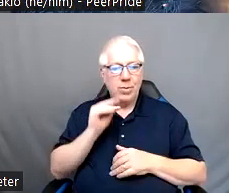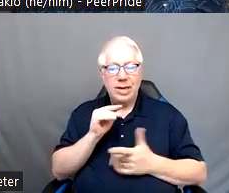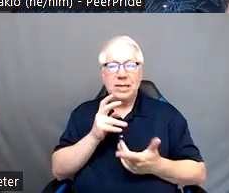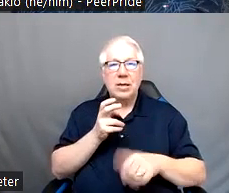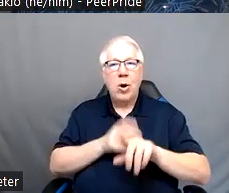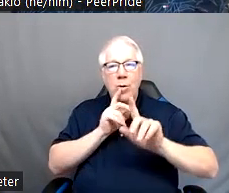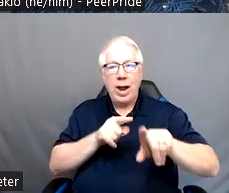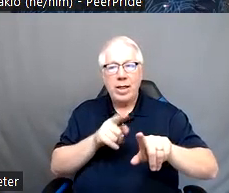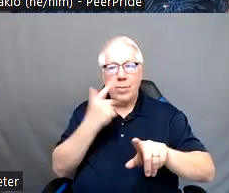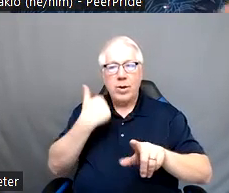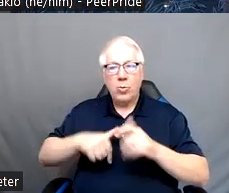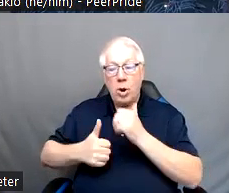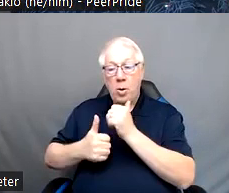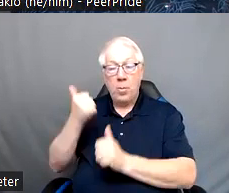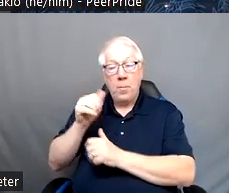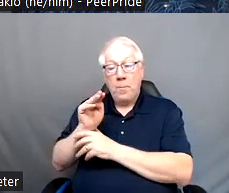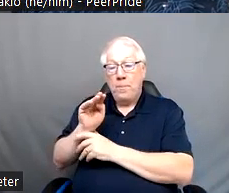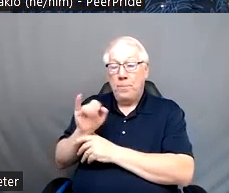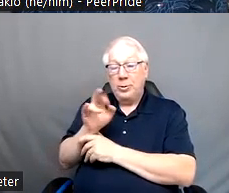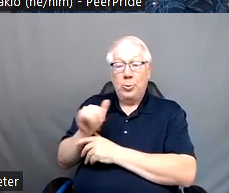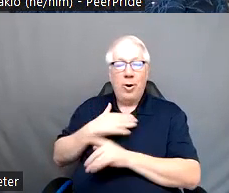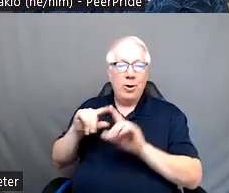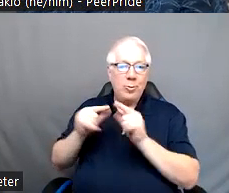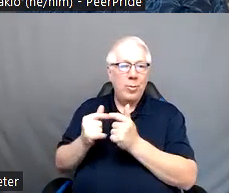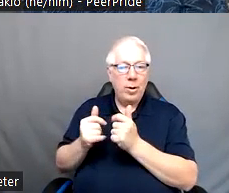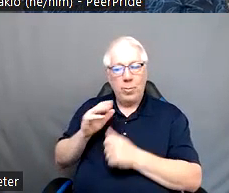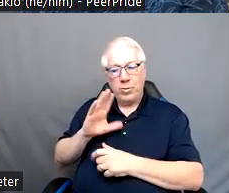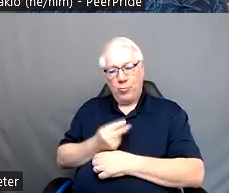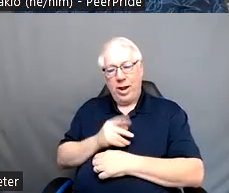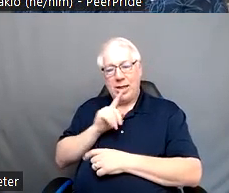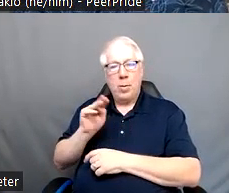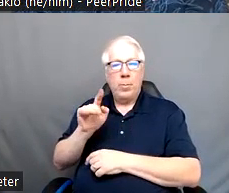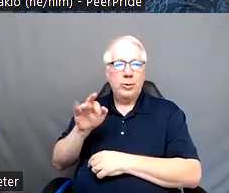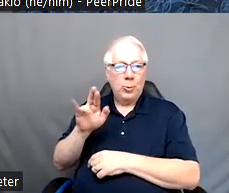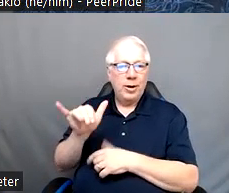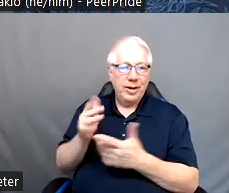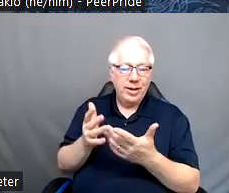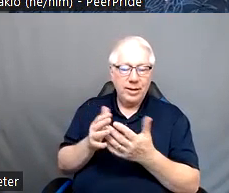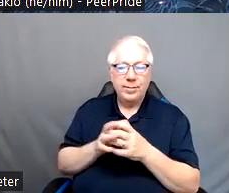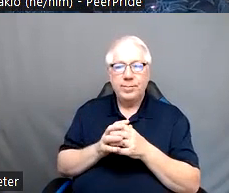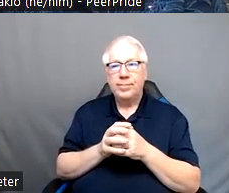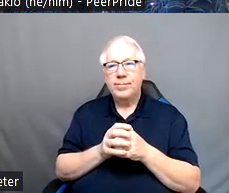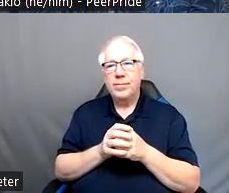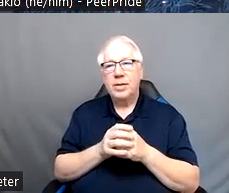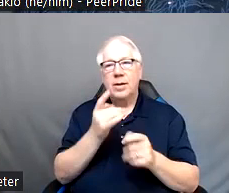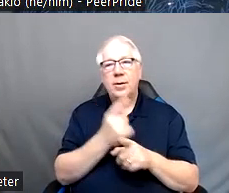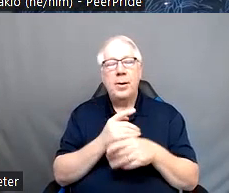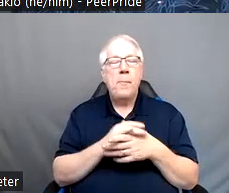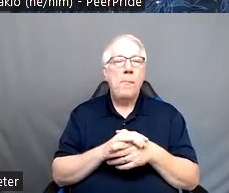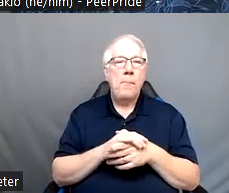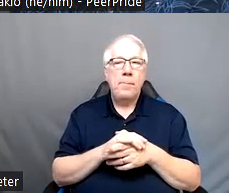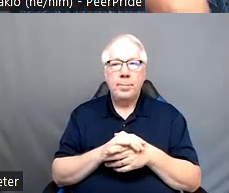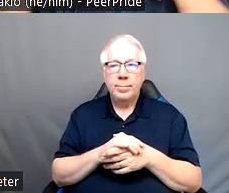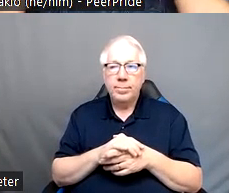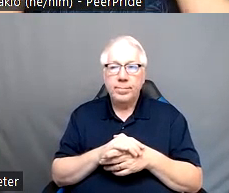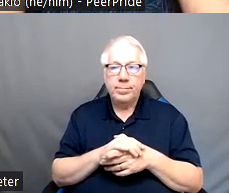because we are a majority BIPOC, all trans groups. So yeah. Completely. I Yeah. wanted to make space for Heather or Layne if you had